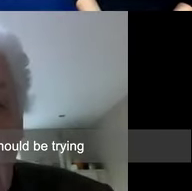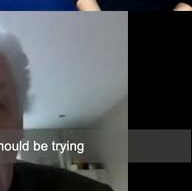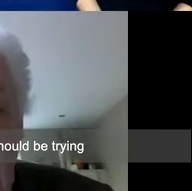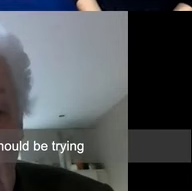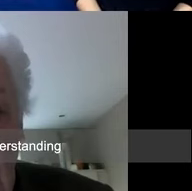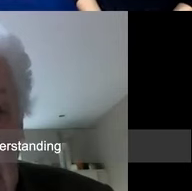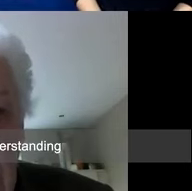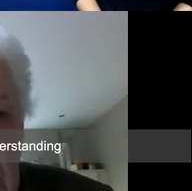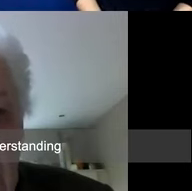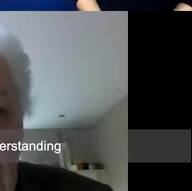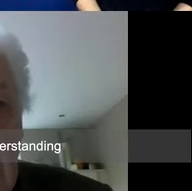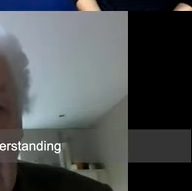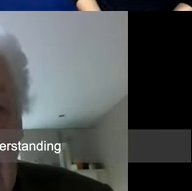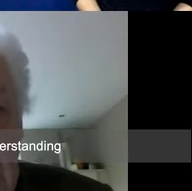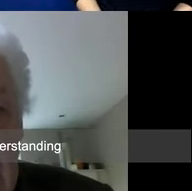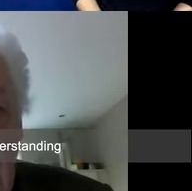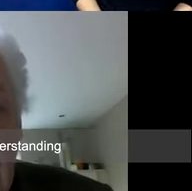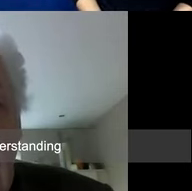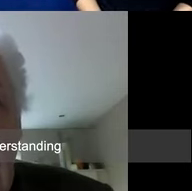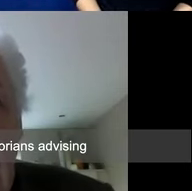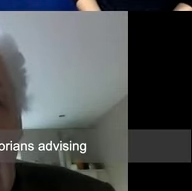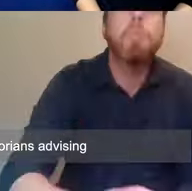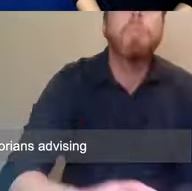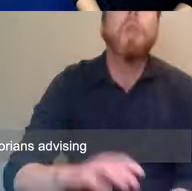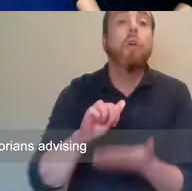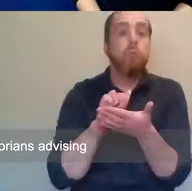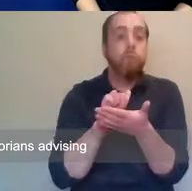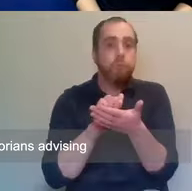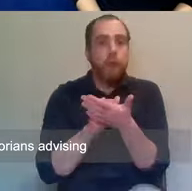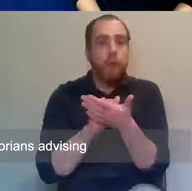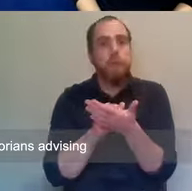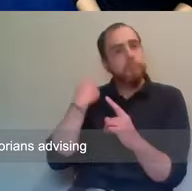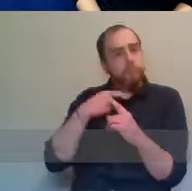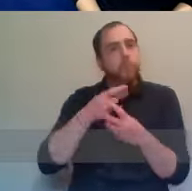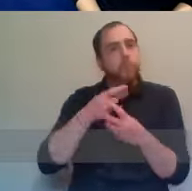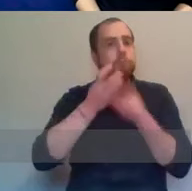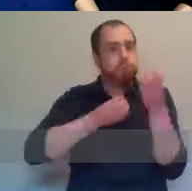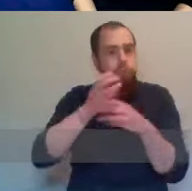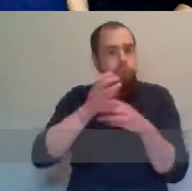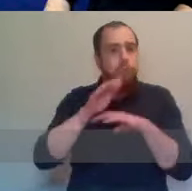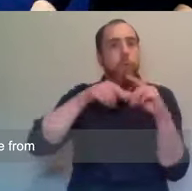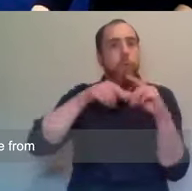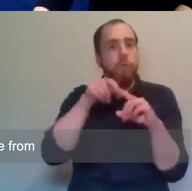appropriate. should be trying to build a shared understanding. And the Committee of Historians advising me